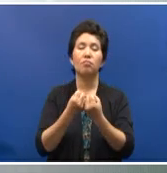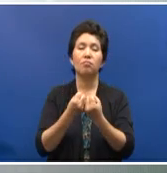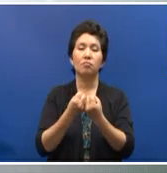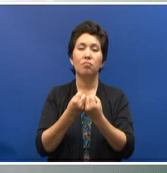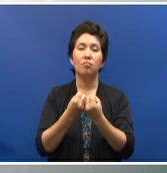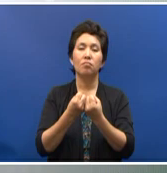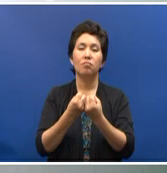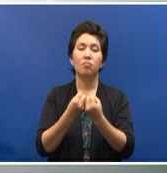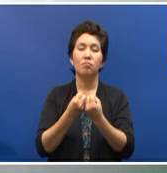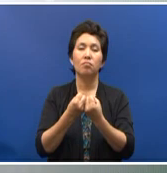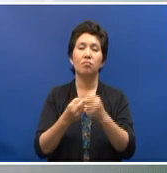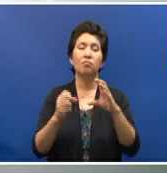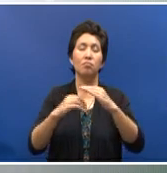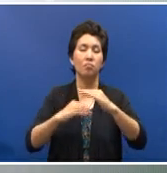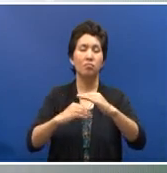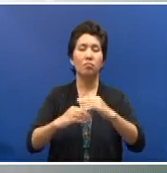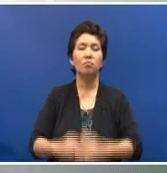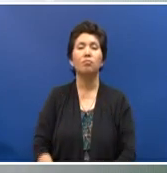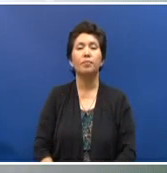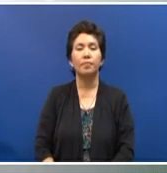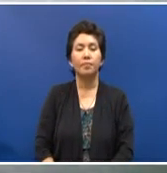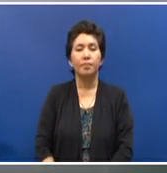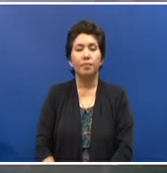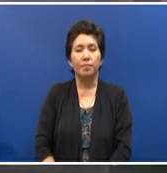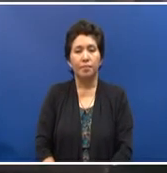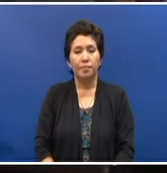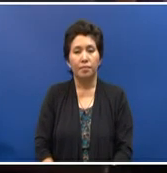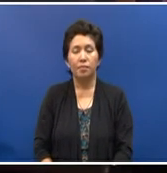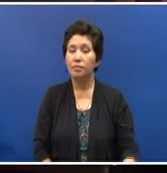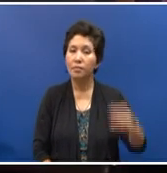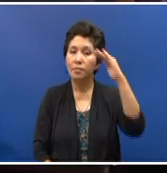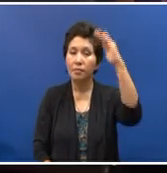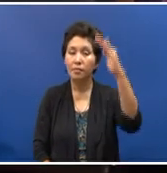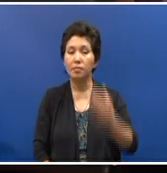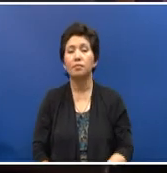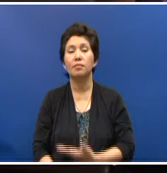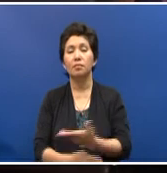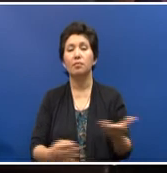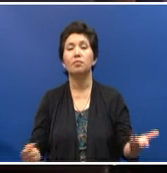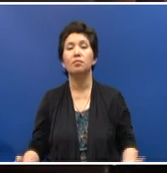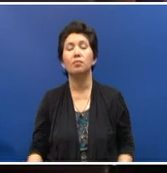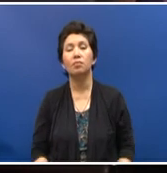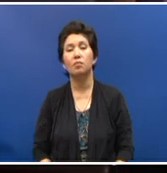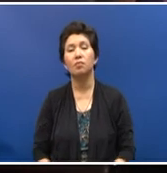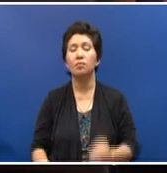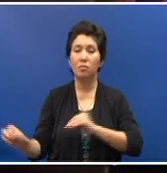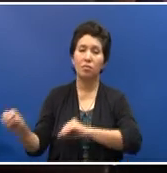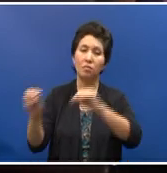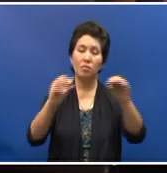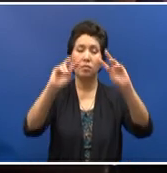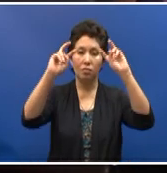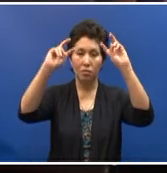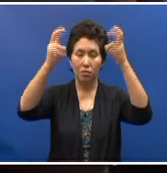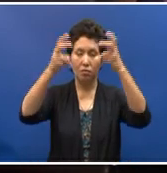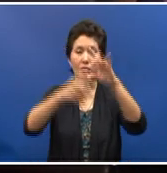stratifications. Hello learners. Okay, now let us shift to topic 8